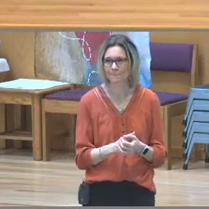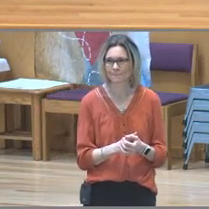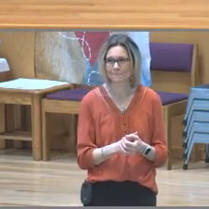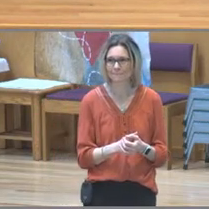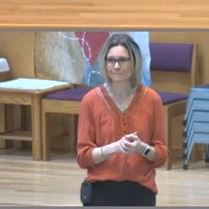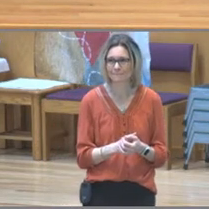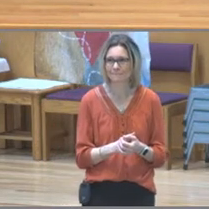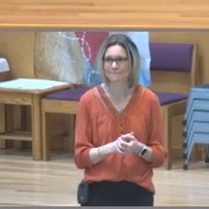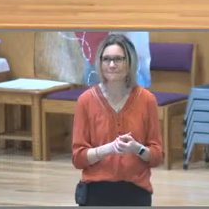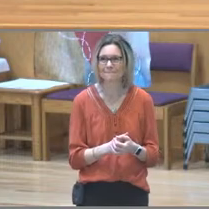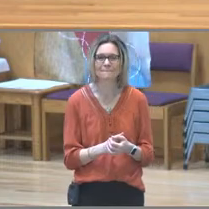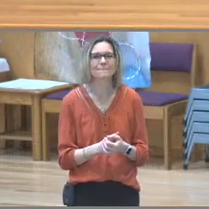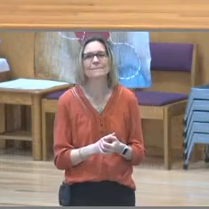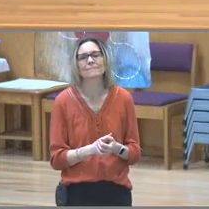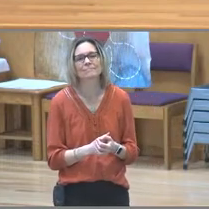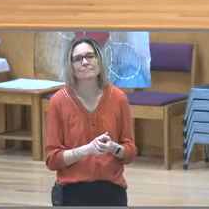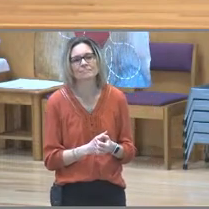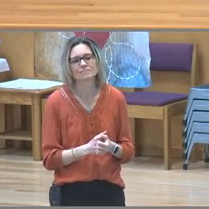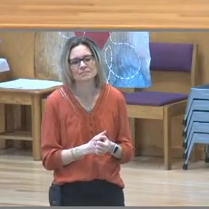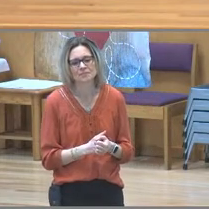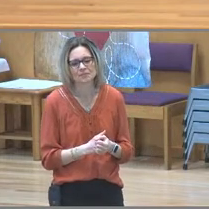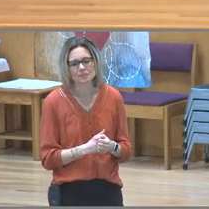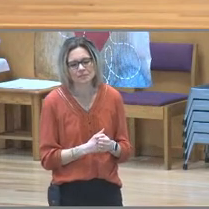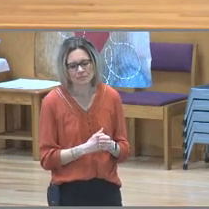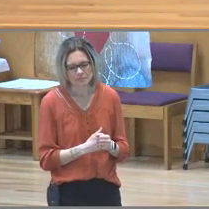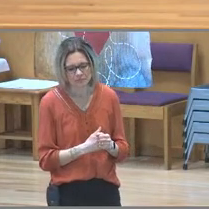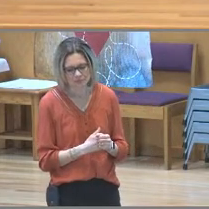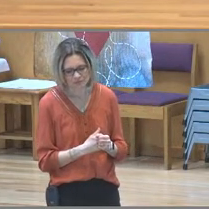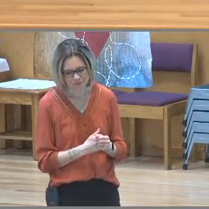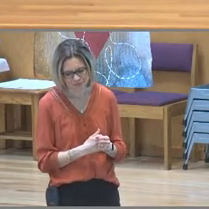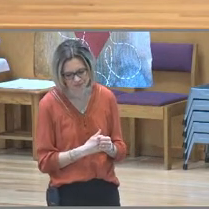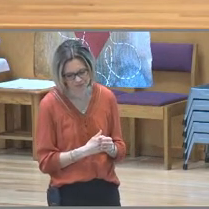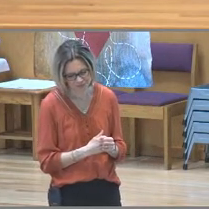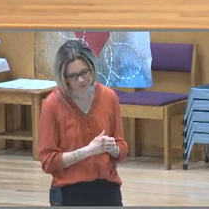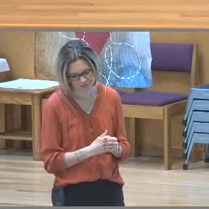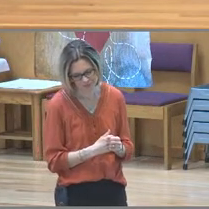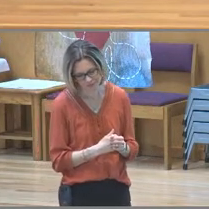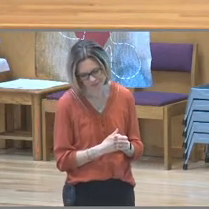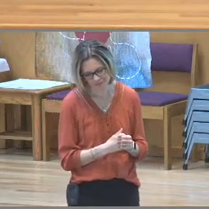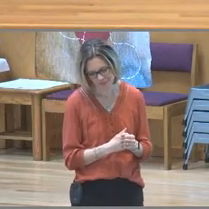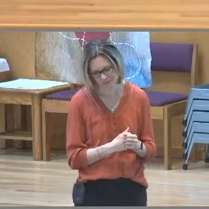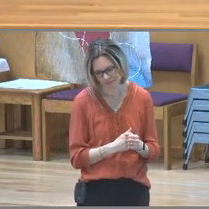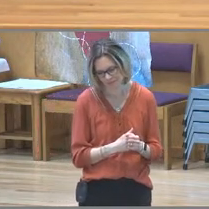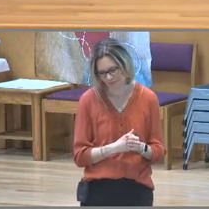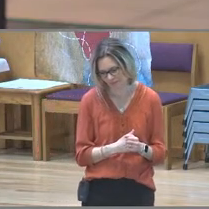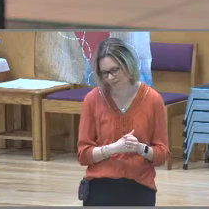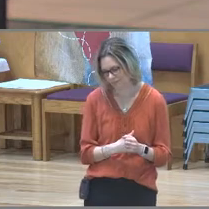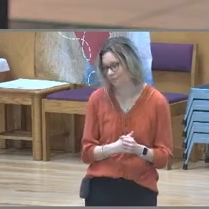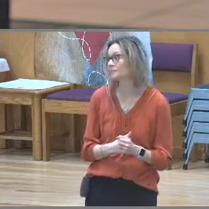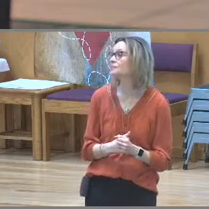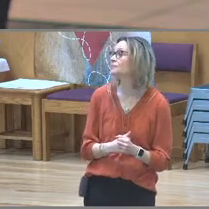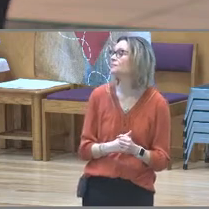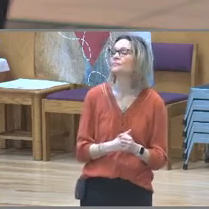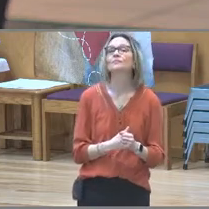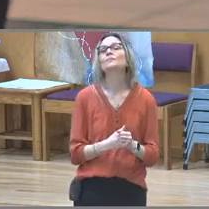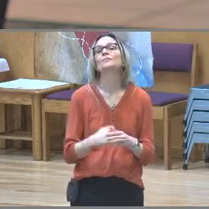you know me by this time that I am no one of the happy Easter